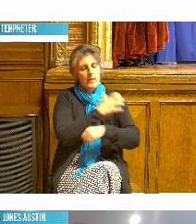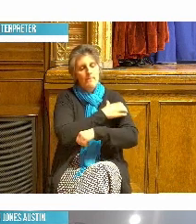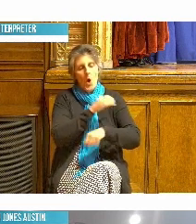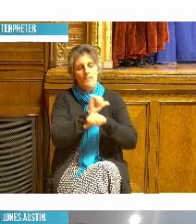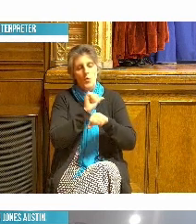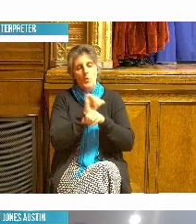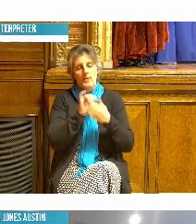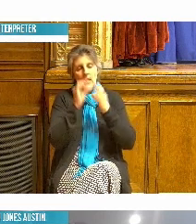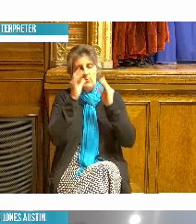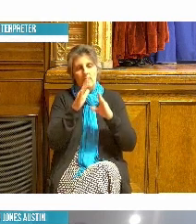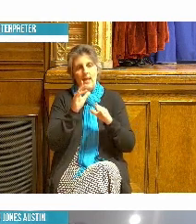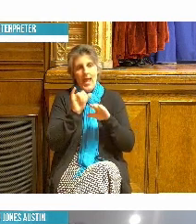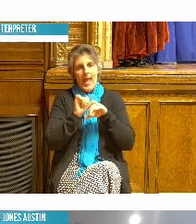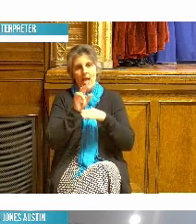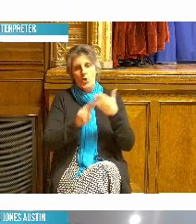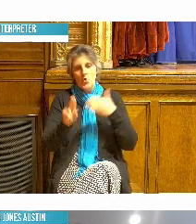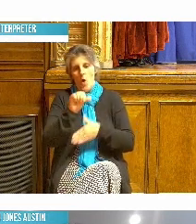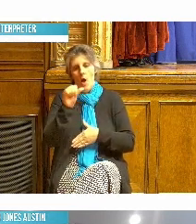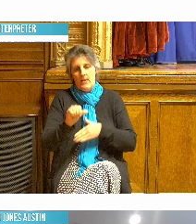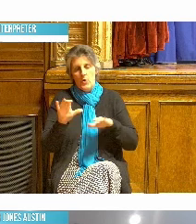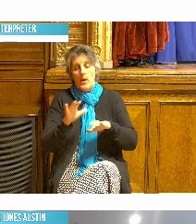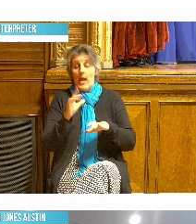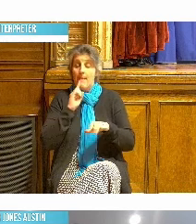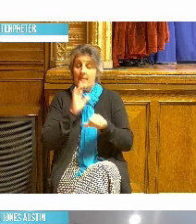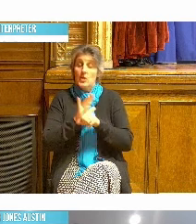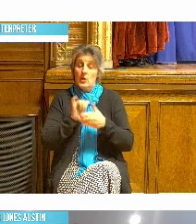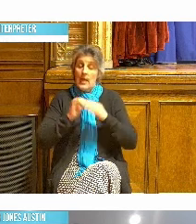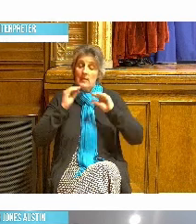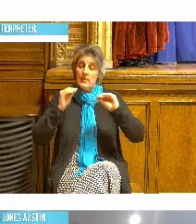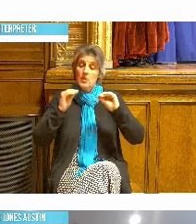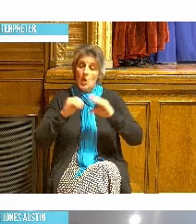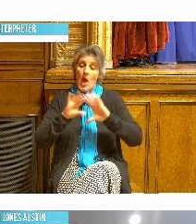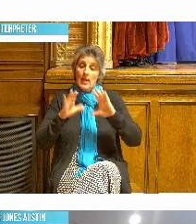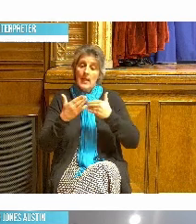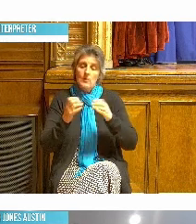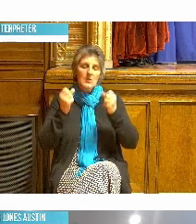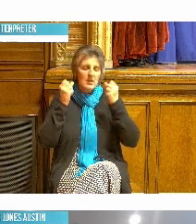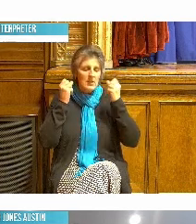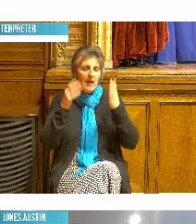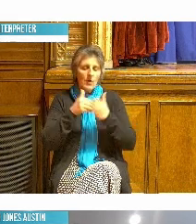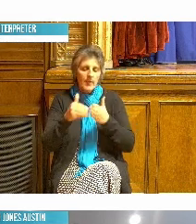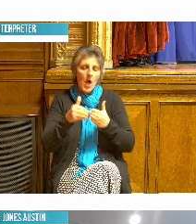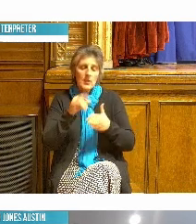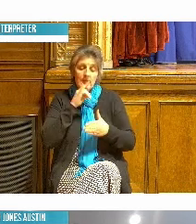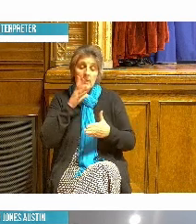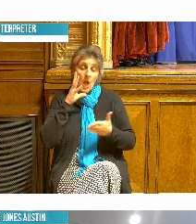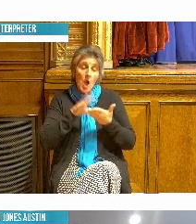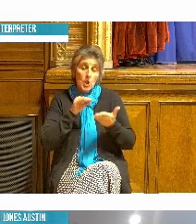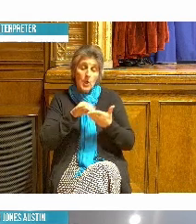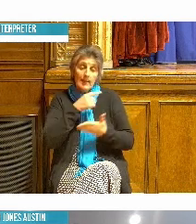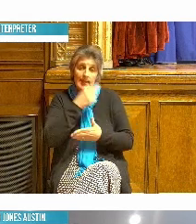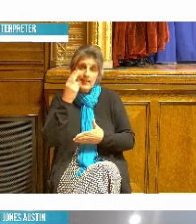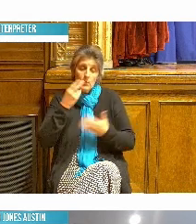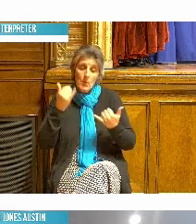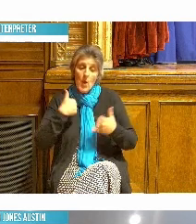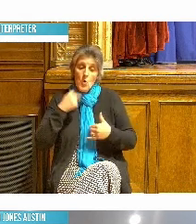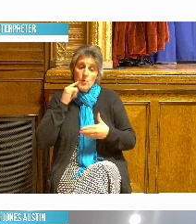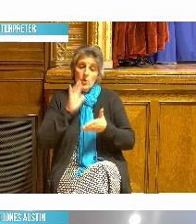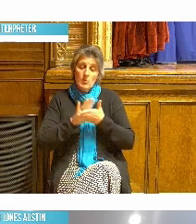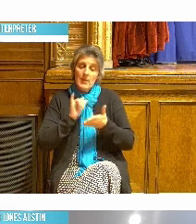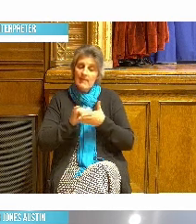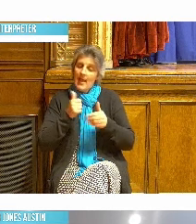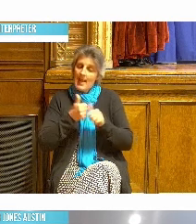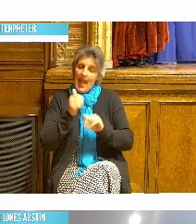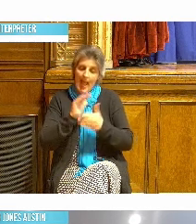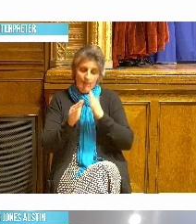at UAlbany are doing. And then make sure it's being taught in classrooms. And several thousand kids are learning this history right now. We do believe, though, that in